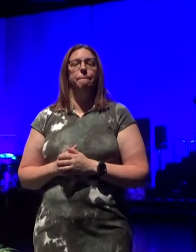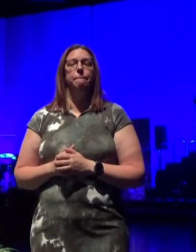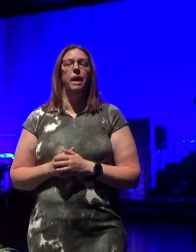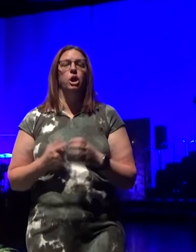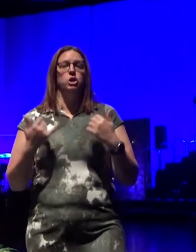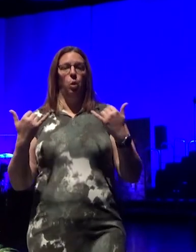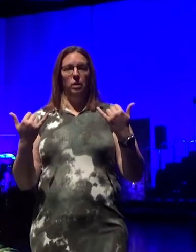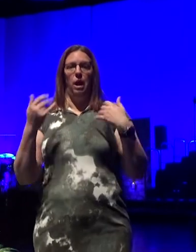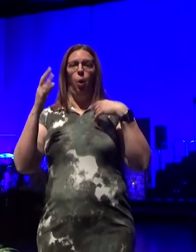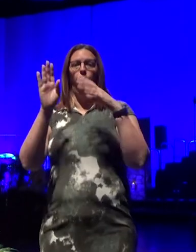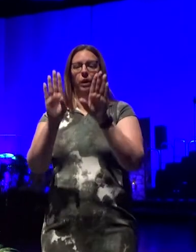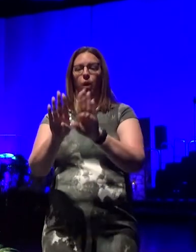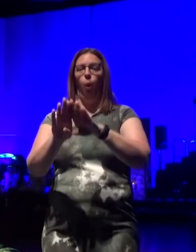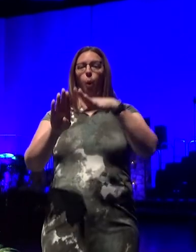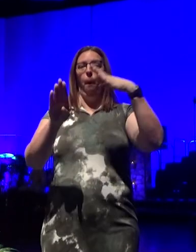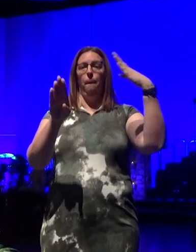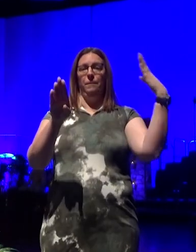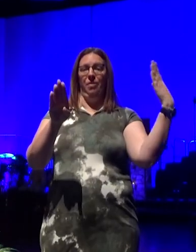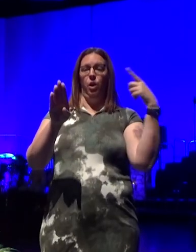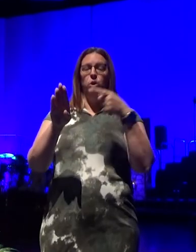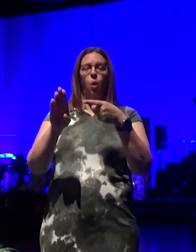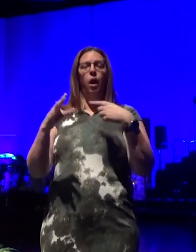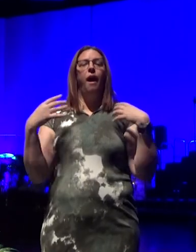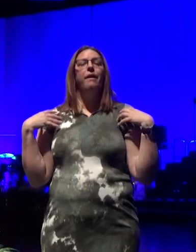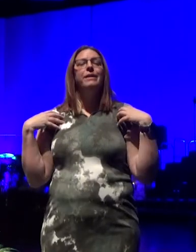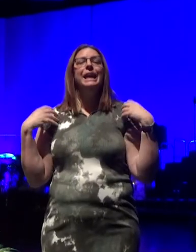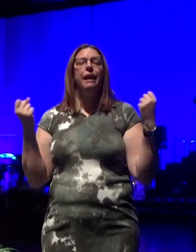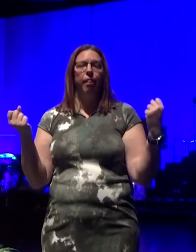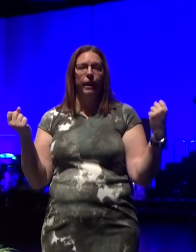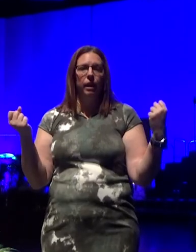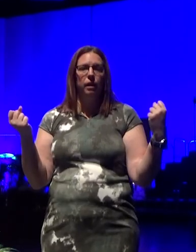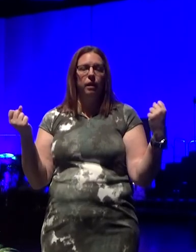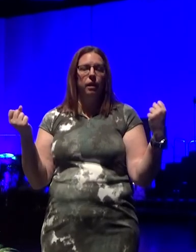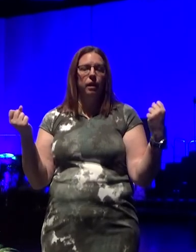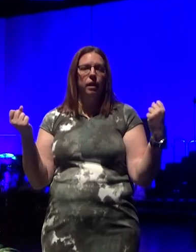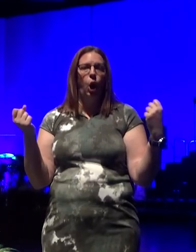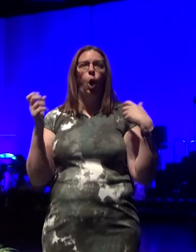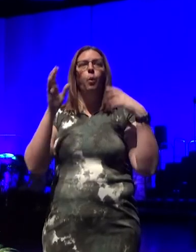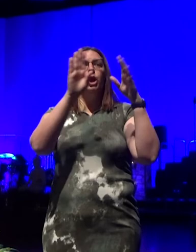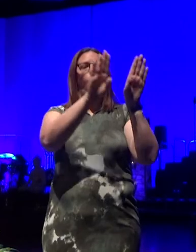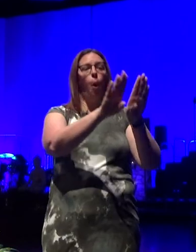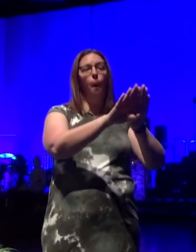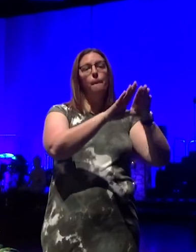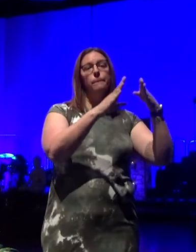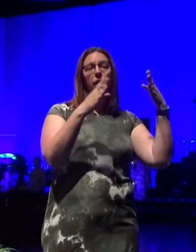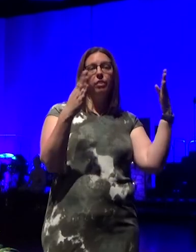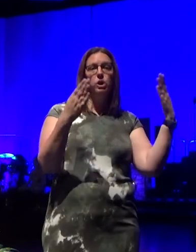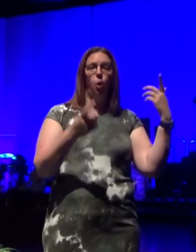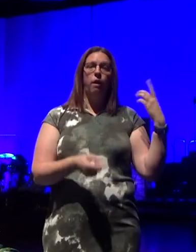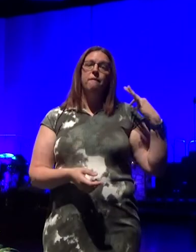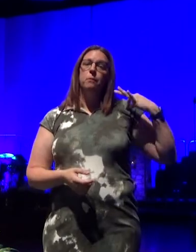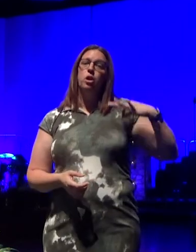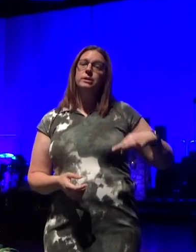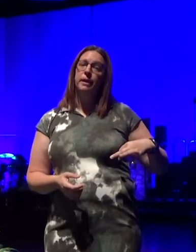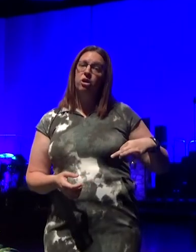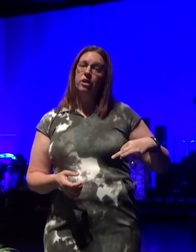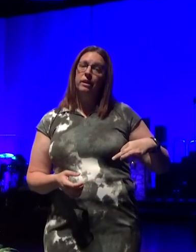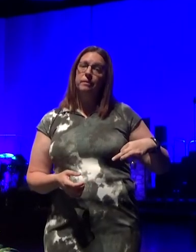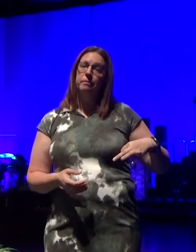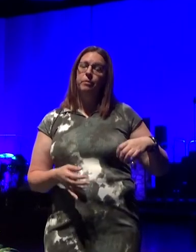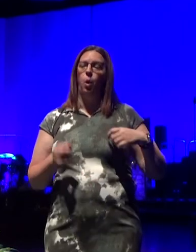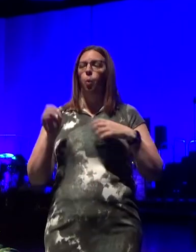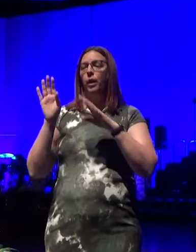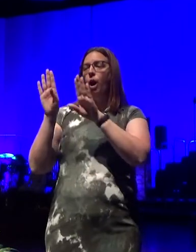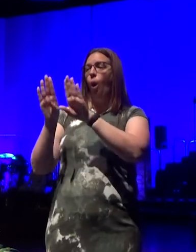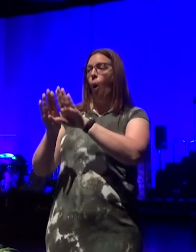healing. We open doors of prosperity. We open doors